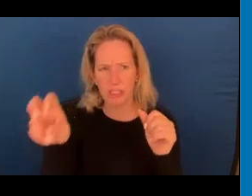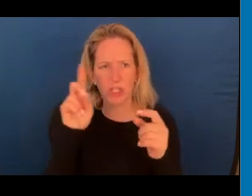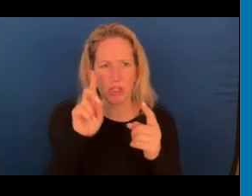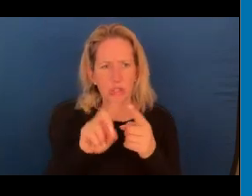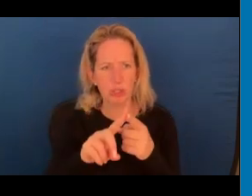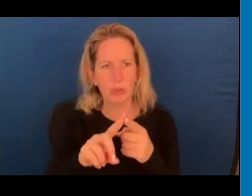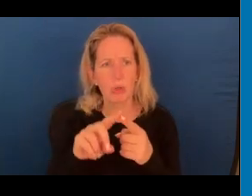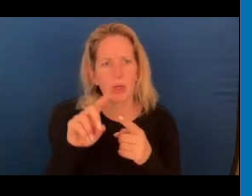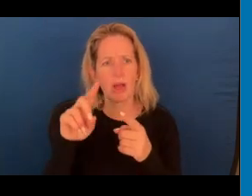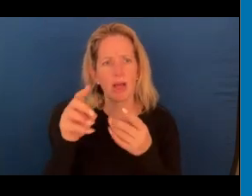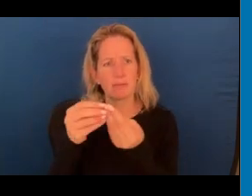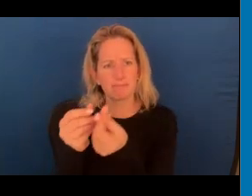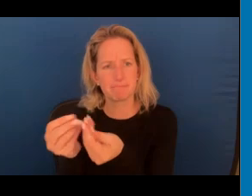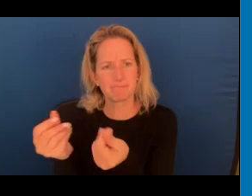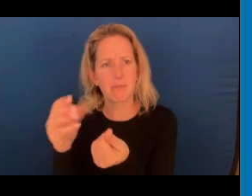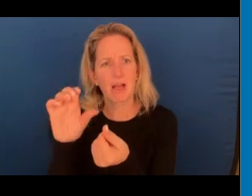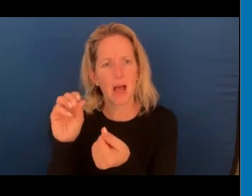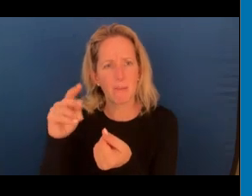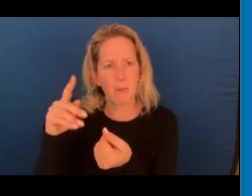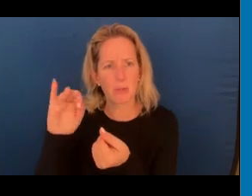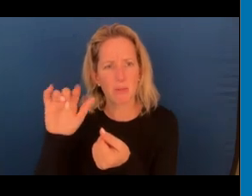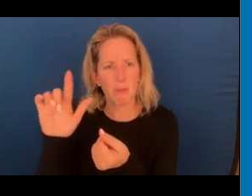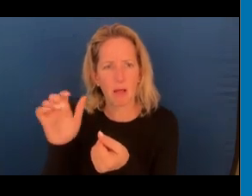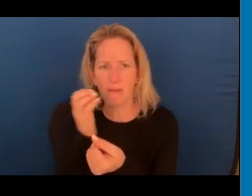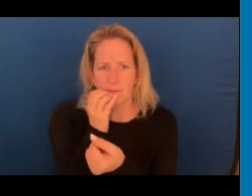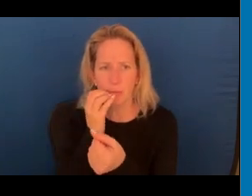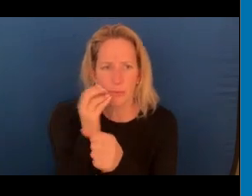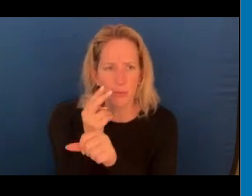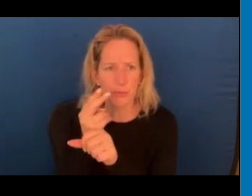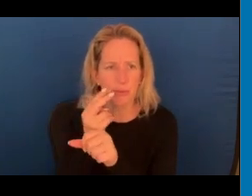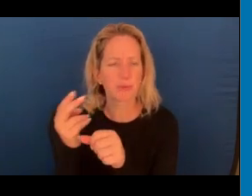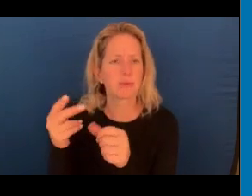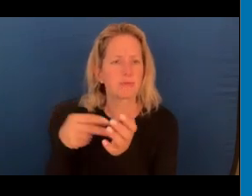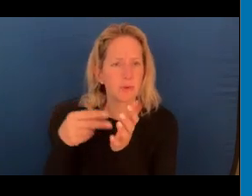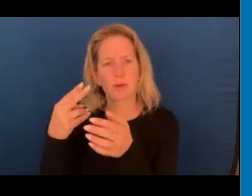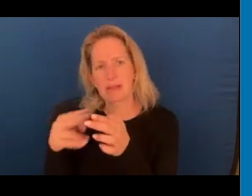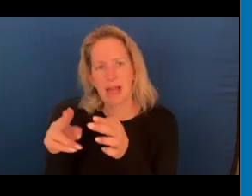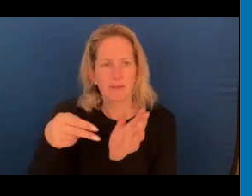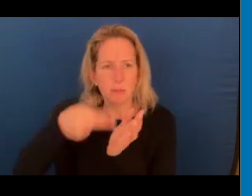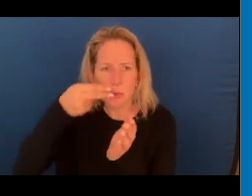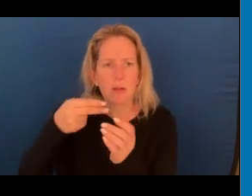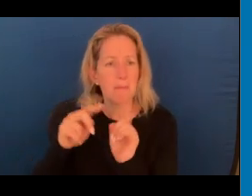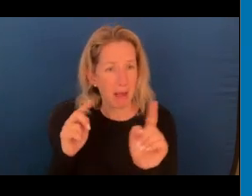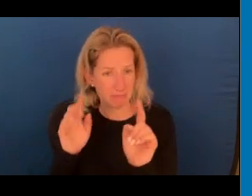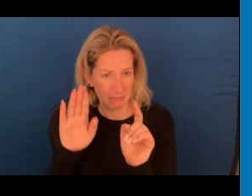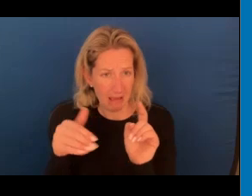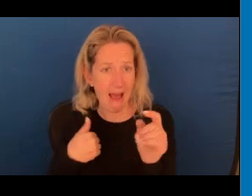but is there a commercial composting facility close enough that those businesses